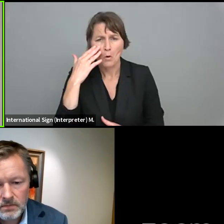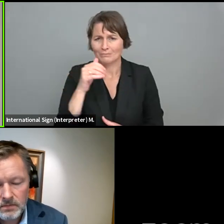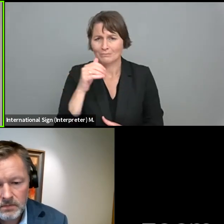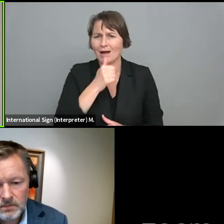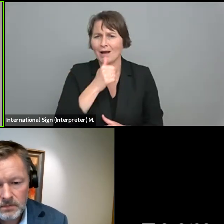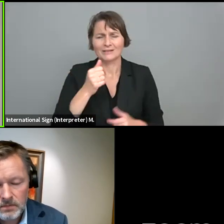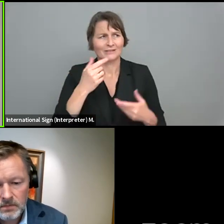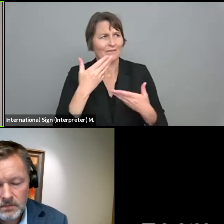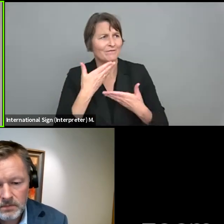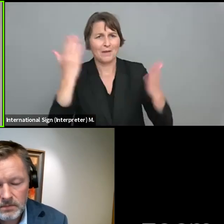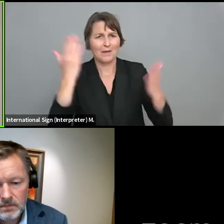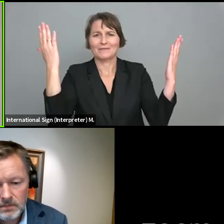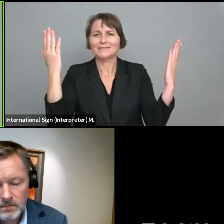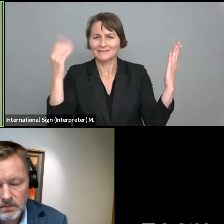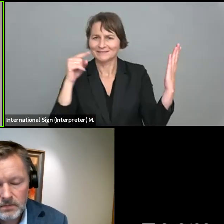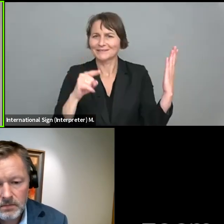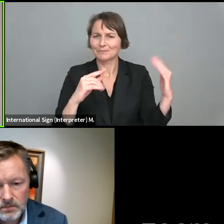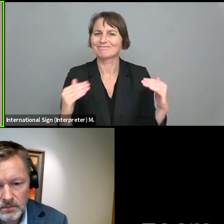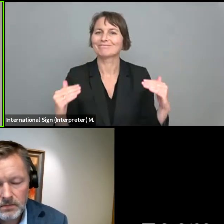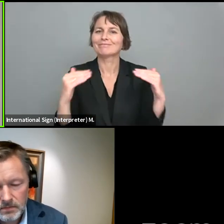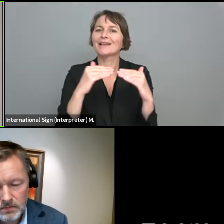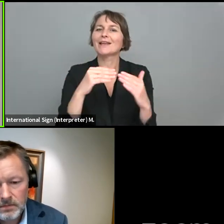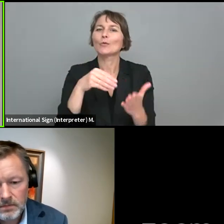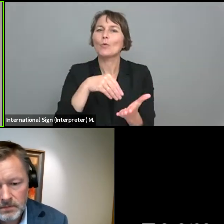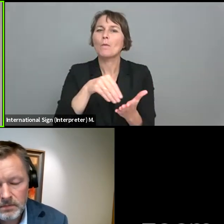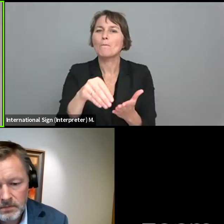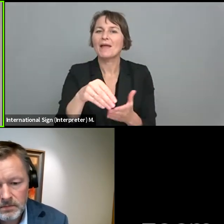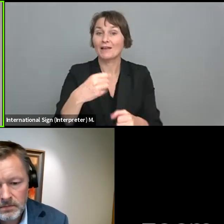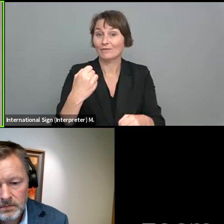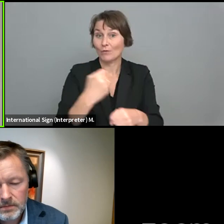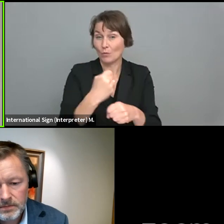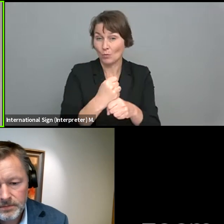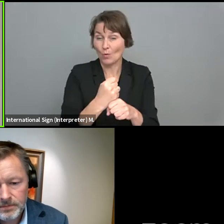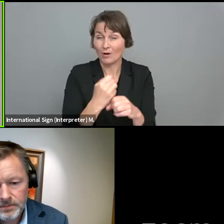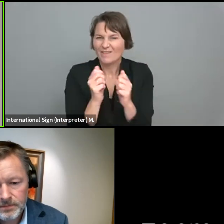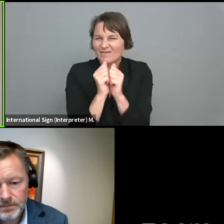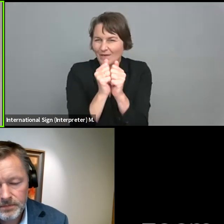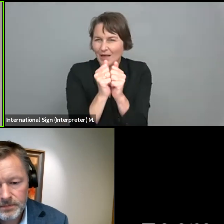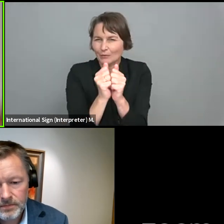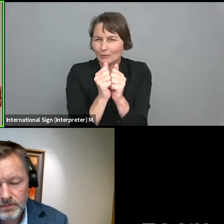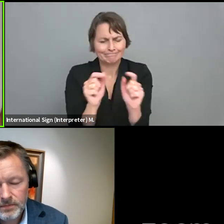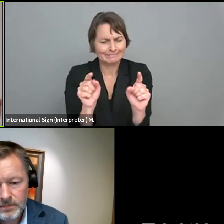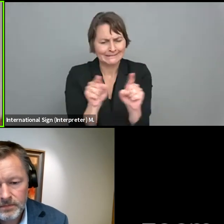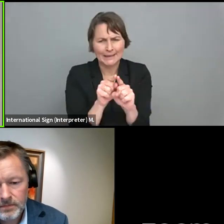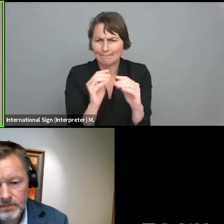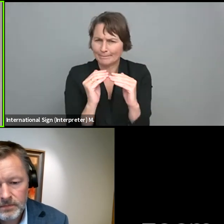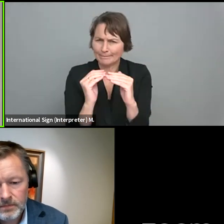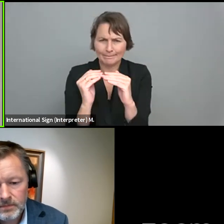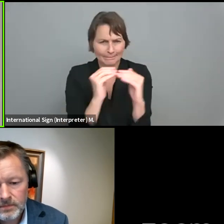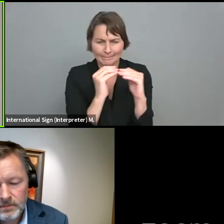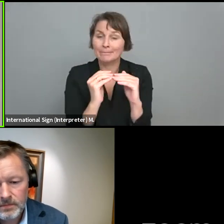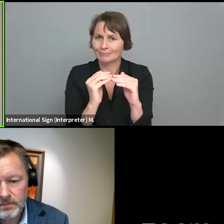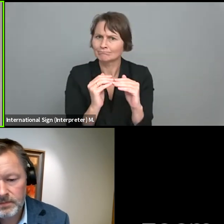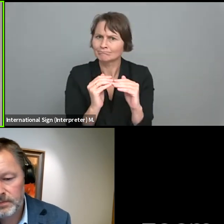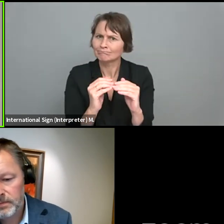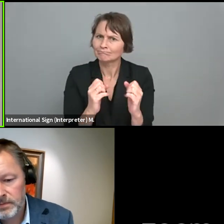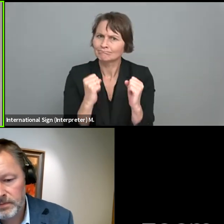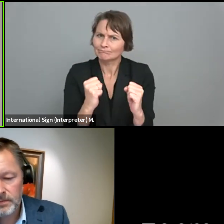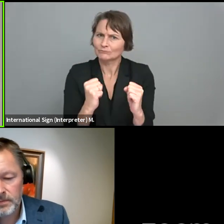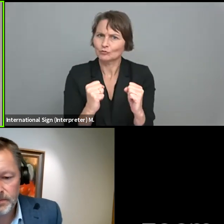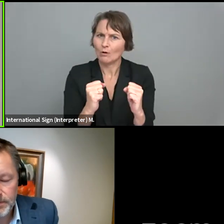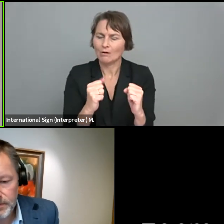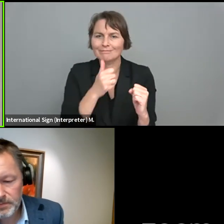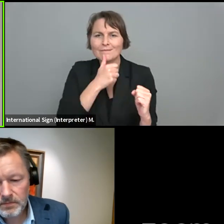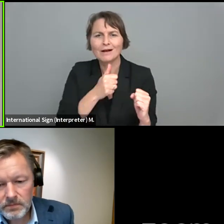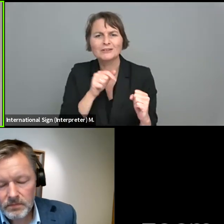issue of equal pay for work, of equal value very seriously. Question to you is, how did you manage to place